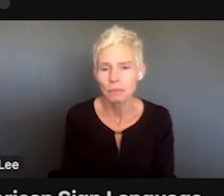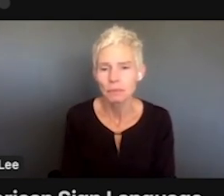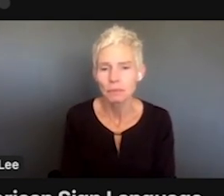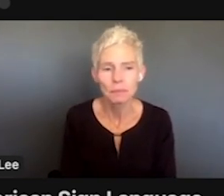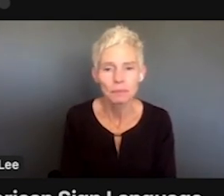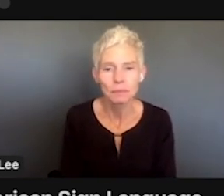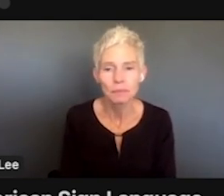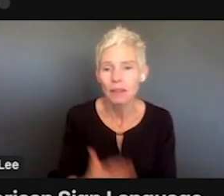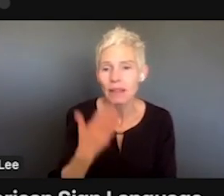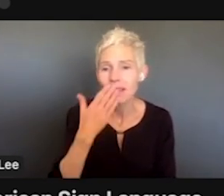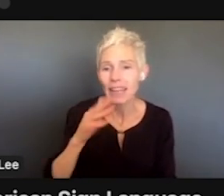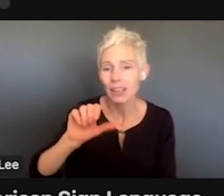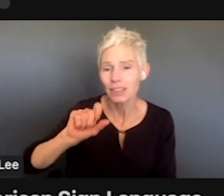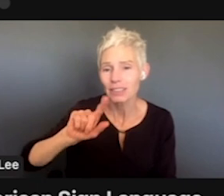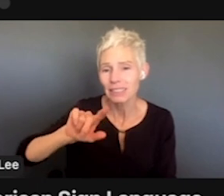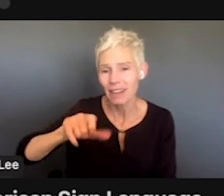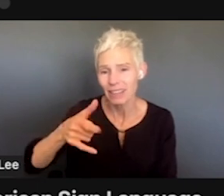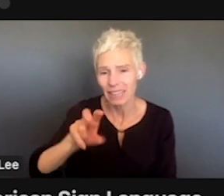Thank you so much, Stephanie.